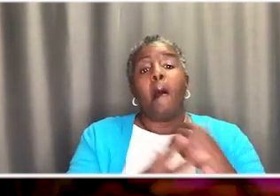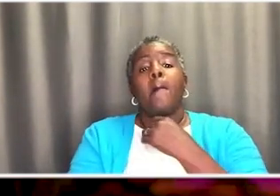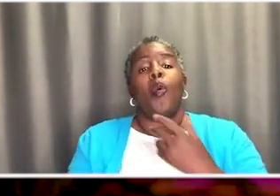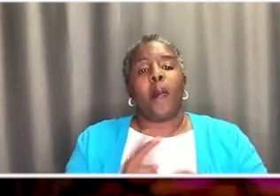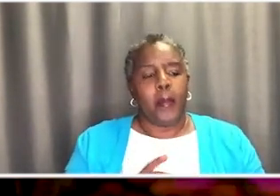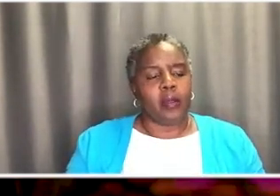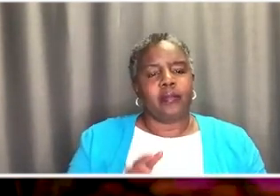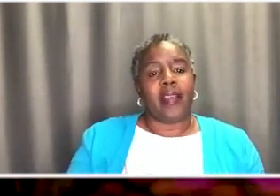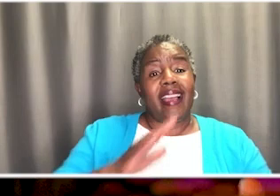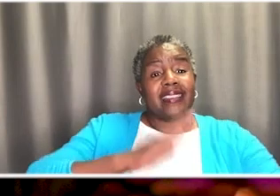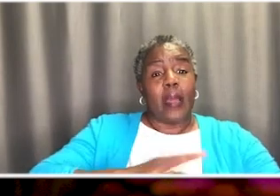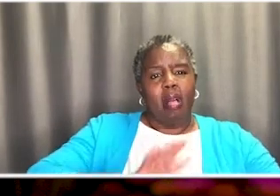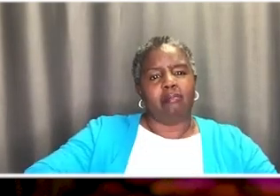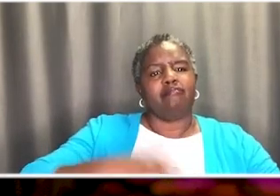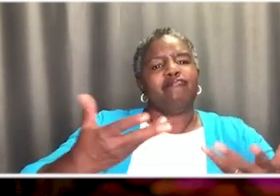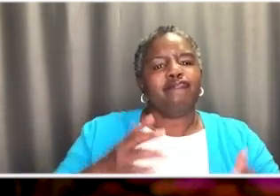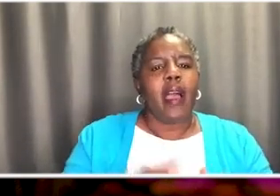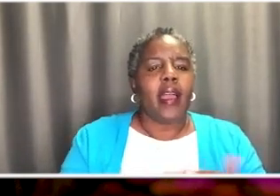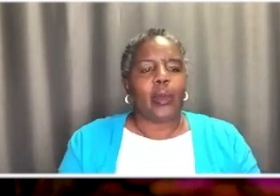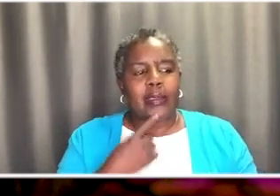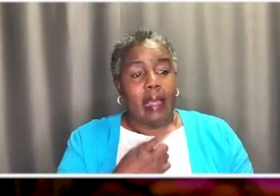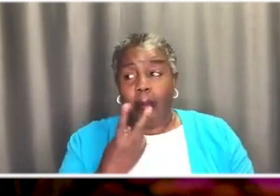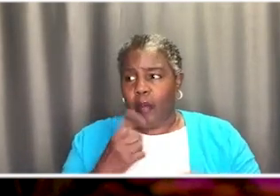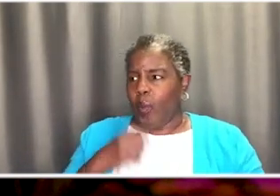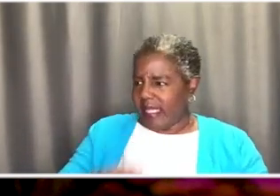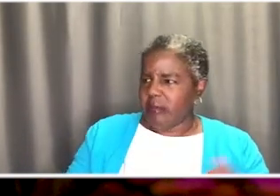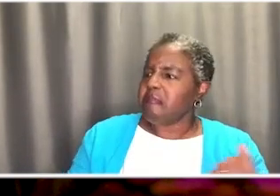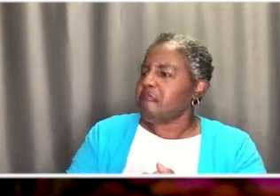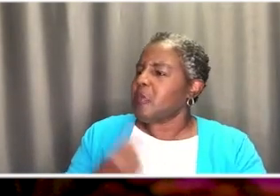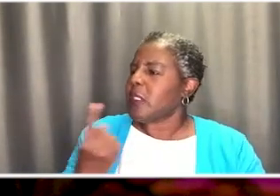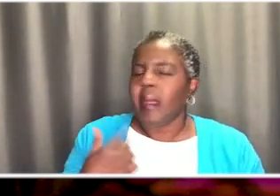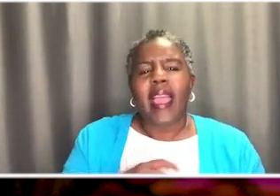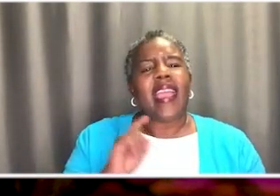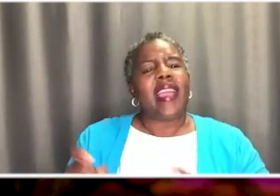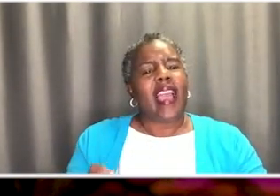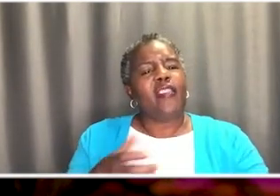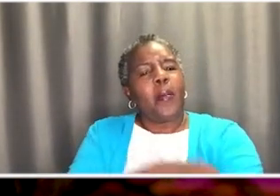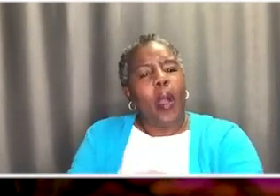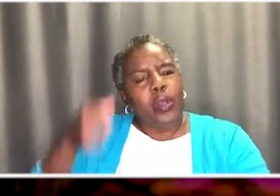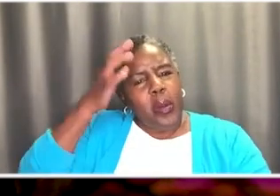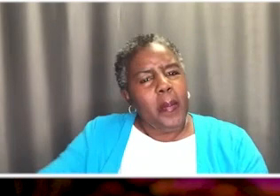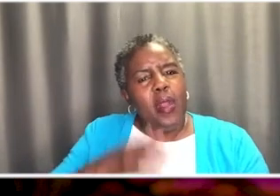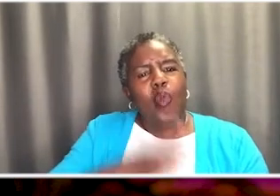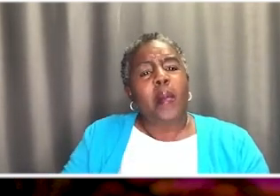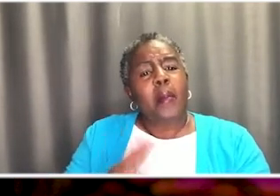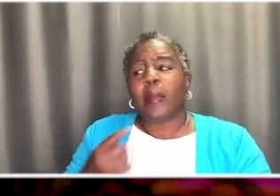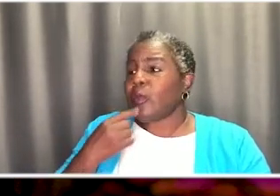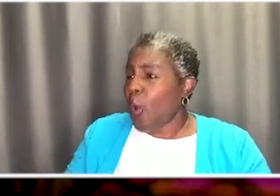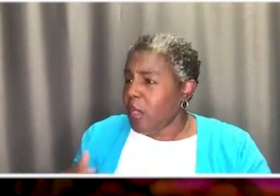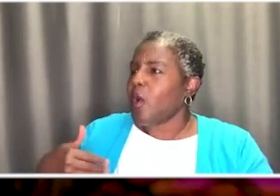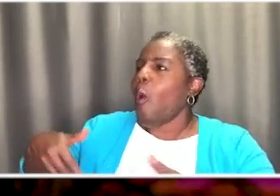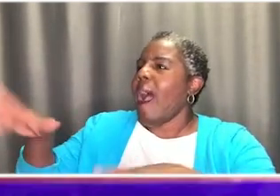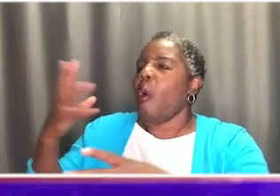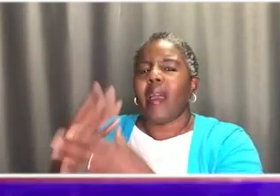telling people we needed to stand for something. He gave power to men and women and people and told them, "Go out to